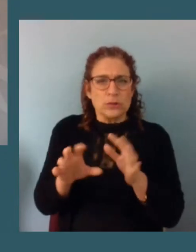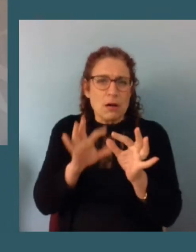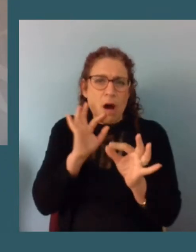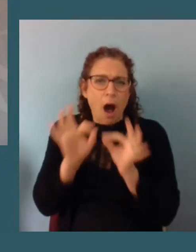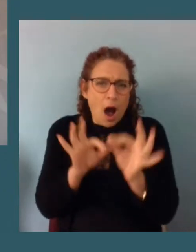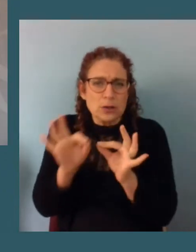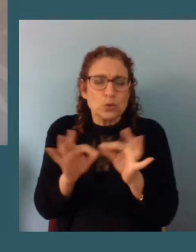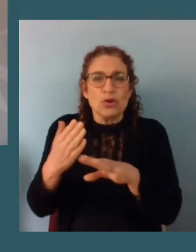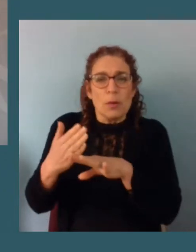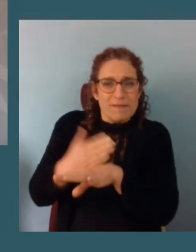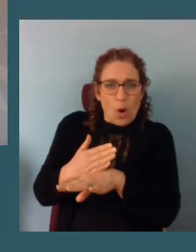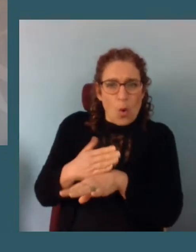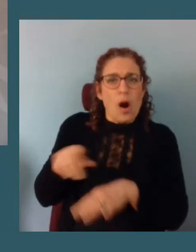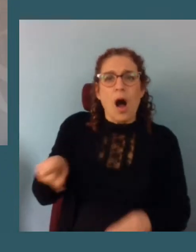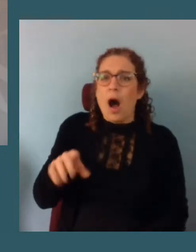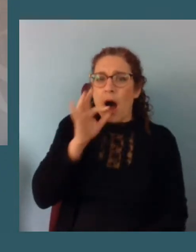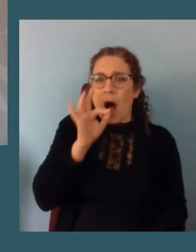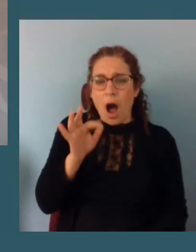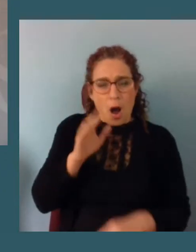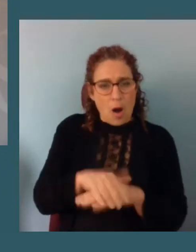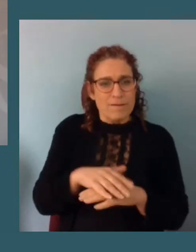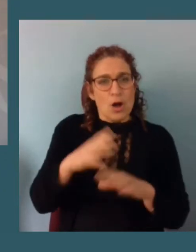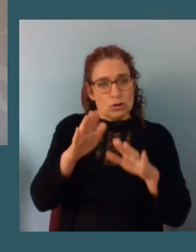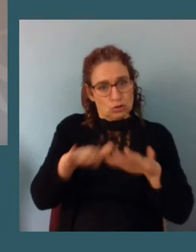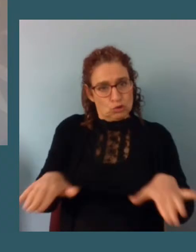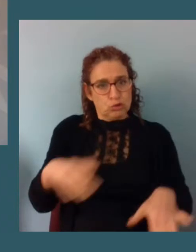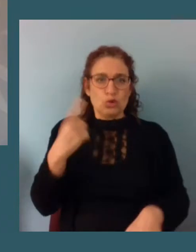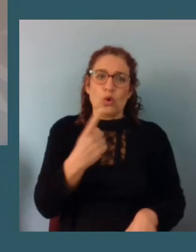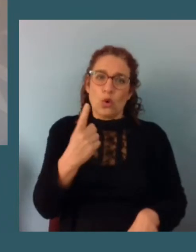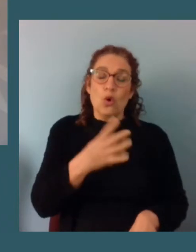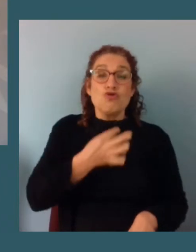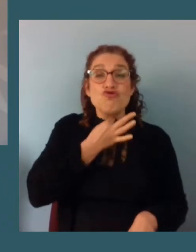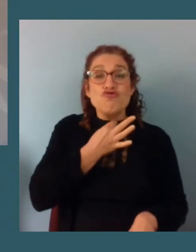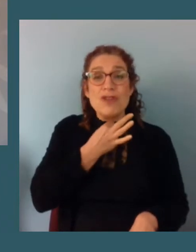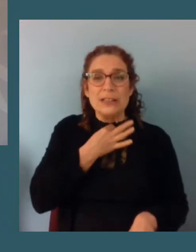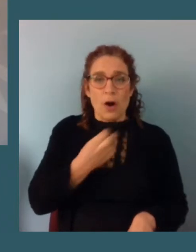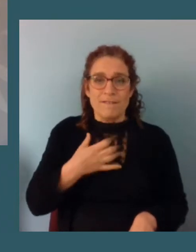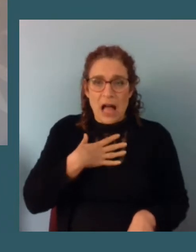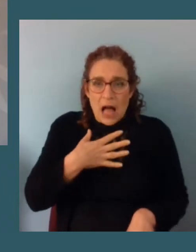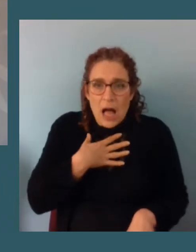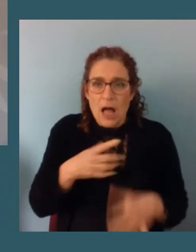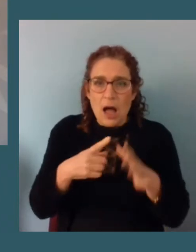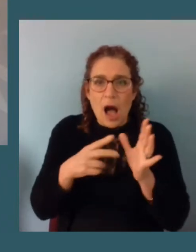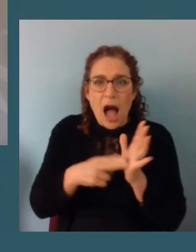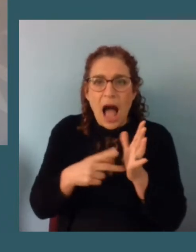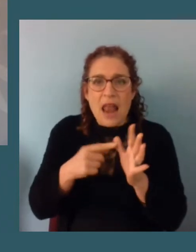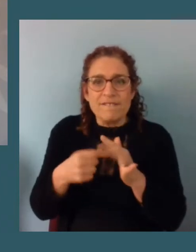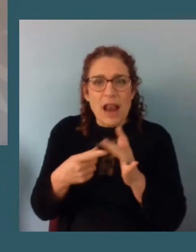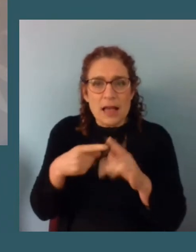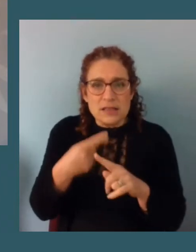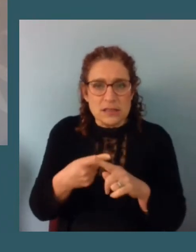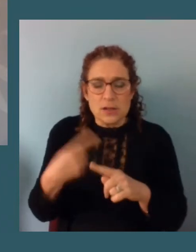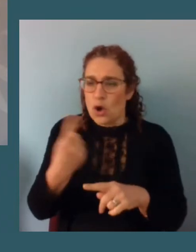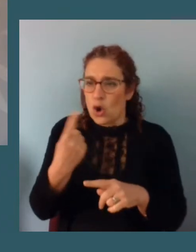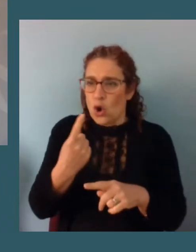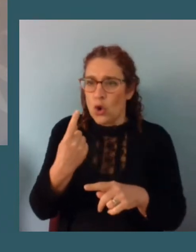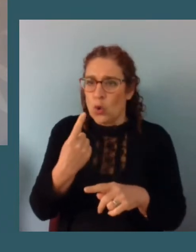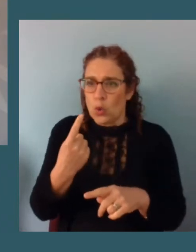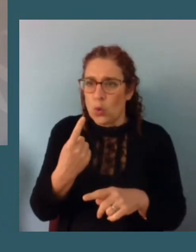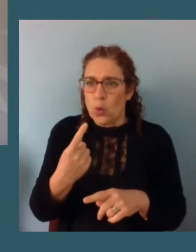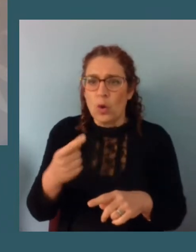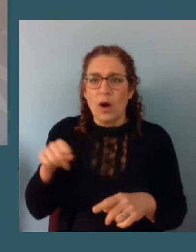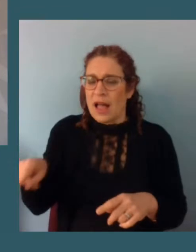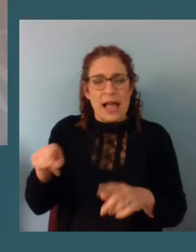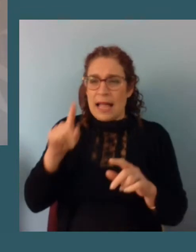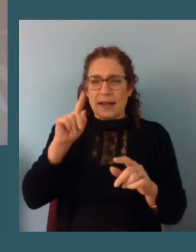but children who are at risk of anaphylaxis really struggle with warnings like may contain, and